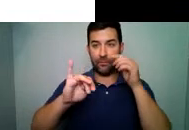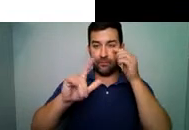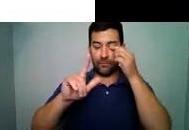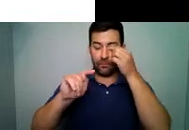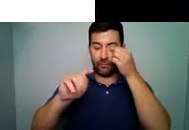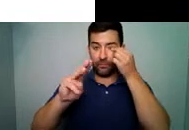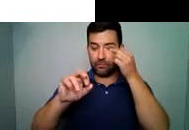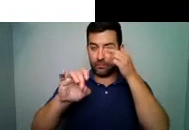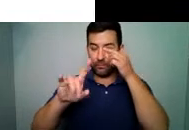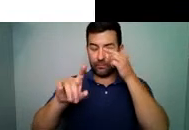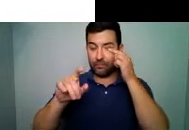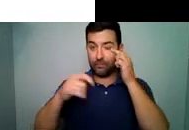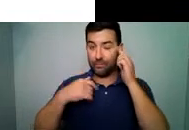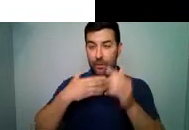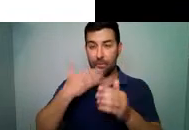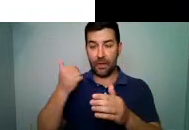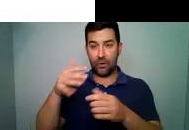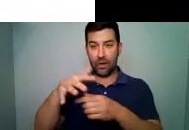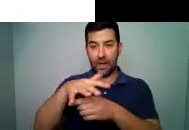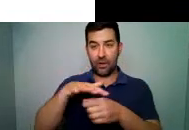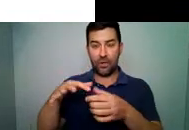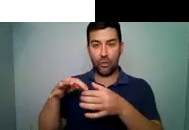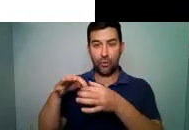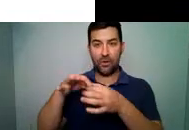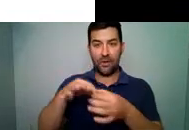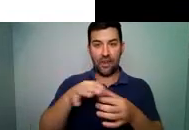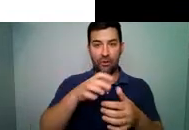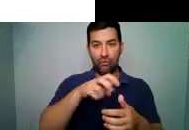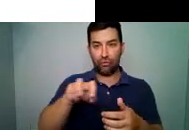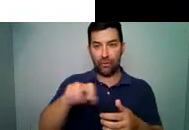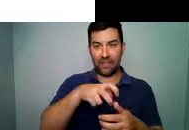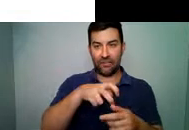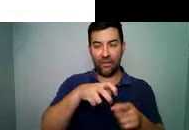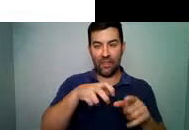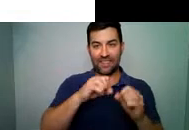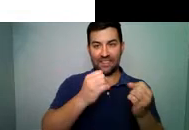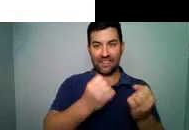better sited to connect to this station.